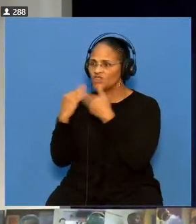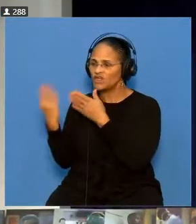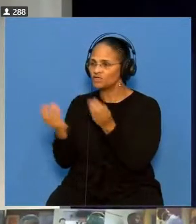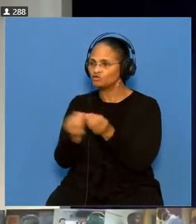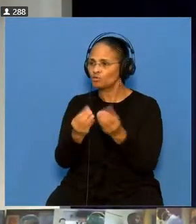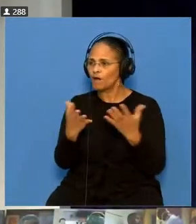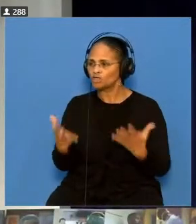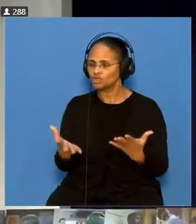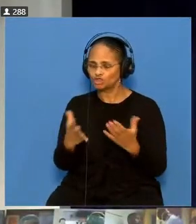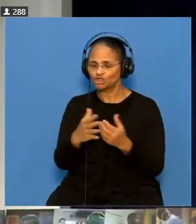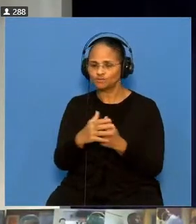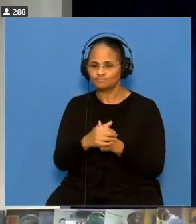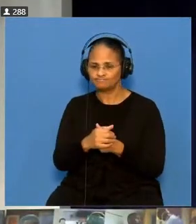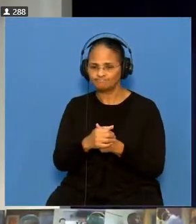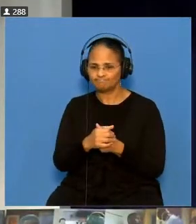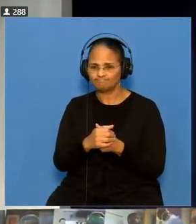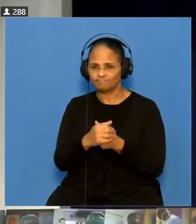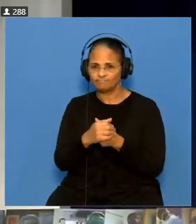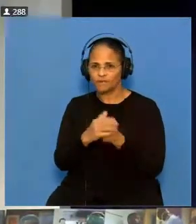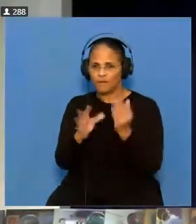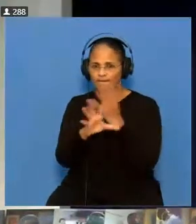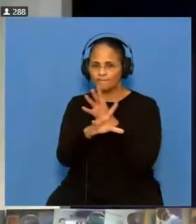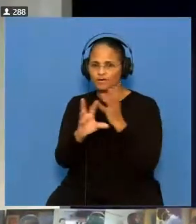much. Thank you.